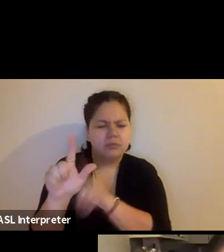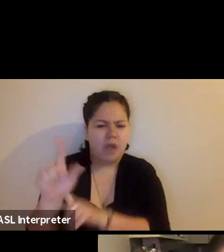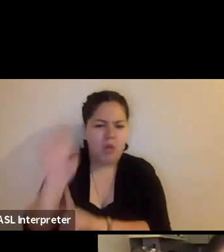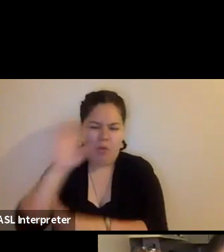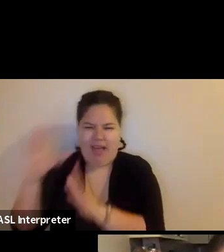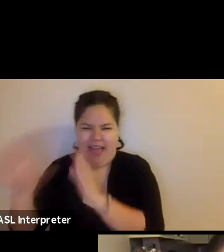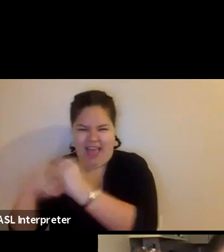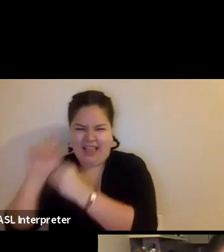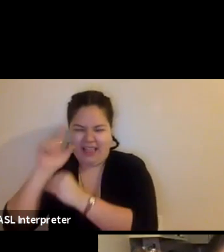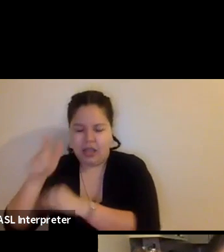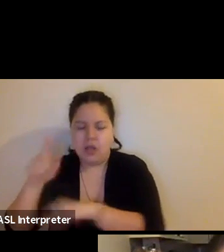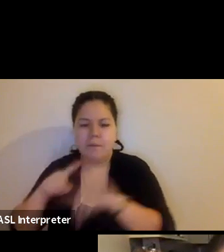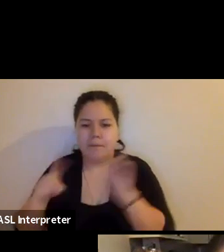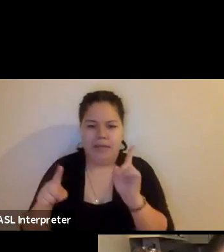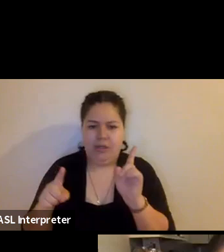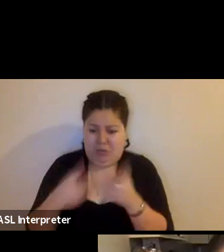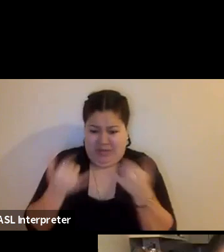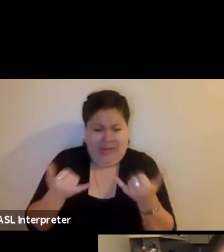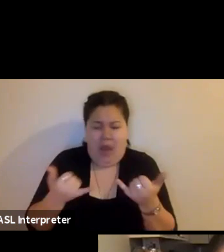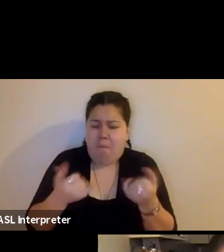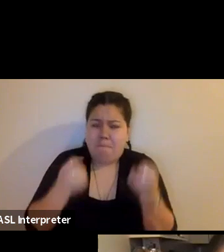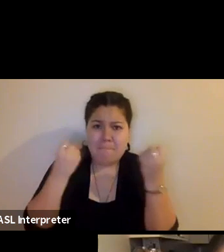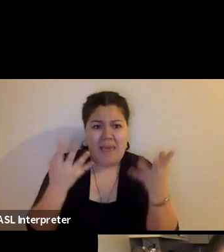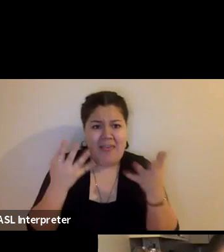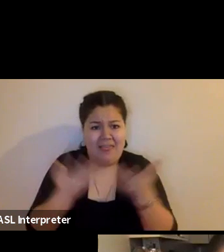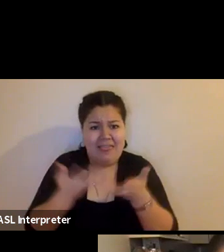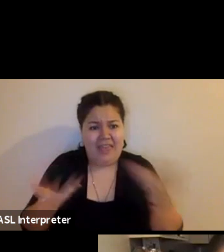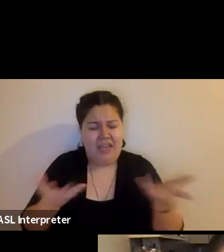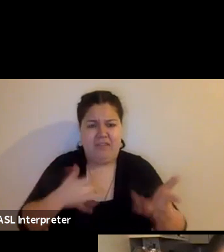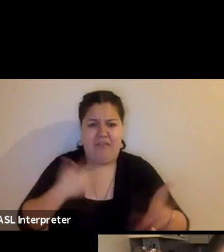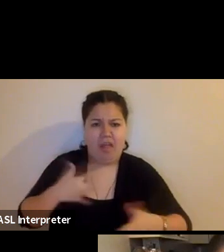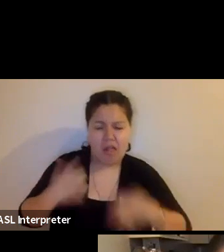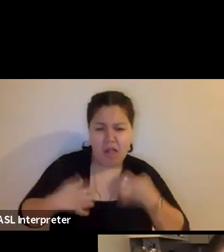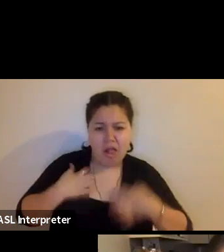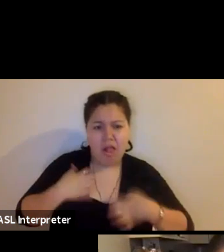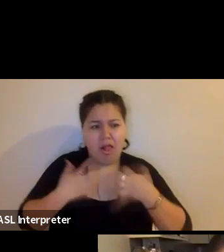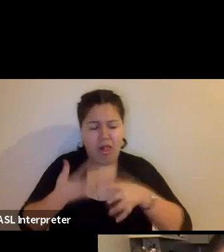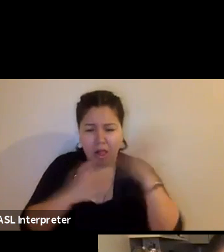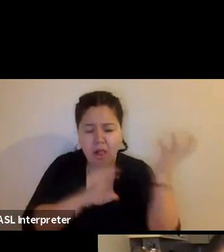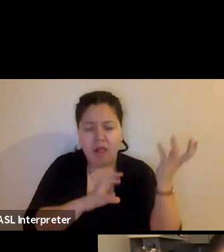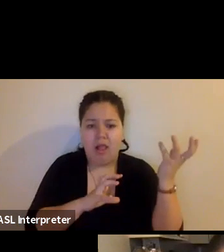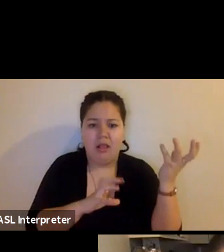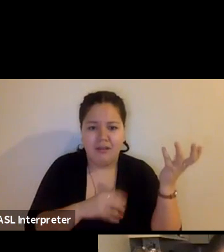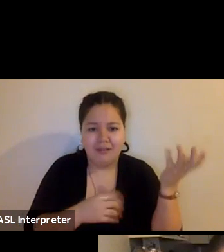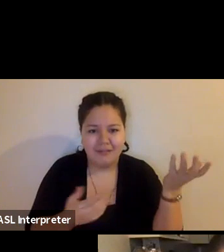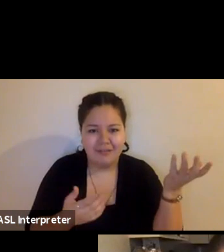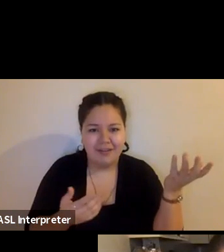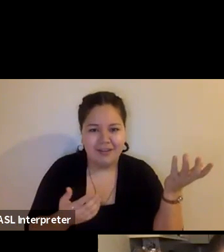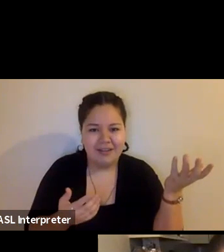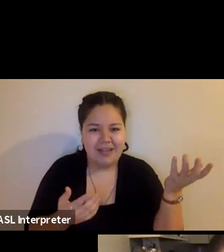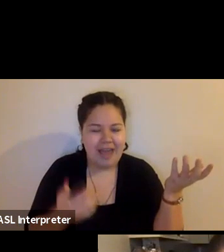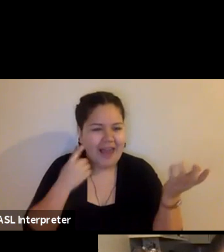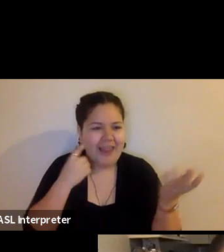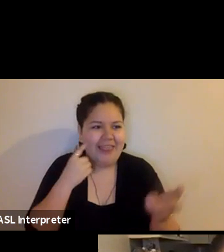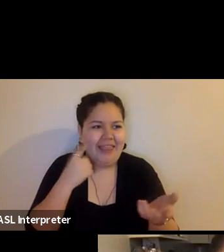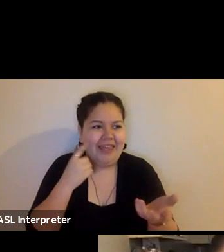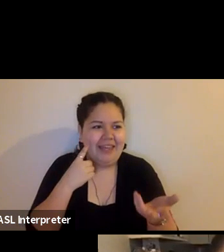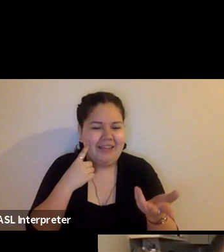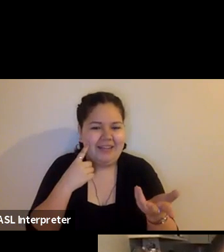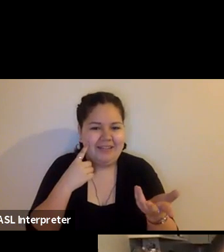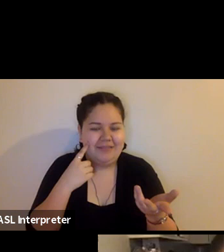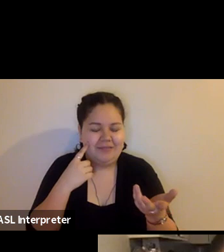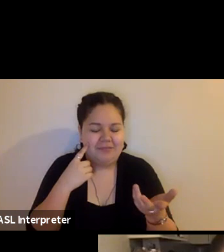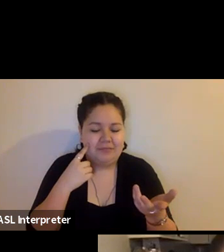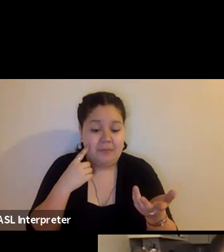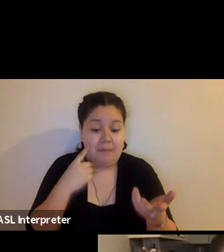I think there's so much that's unsettling right now that I feel like that can be spoken to at greater distance. What's unsettling